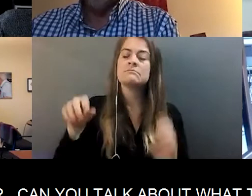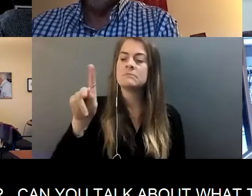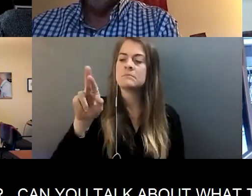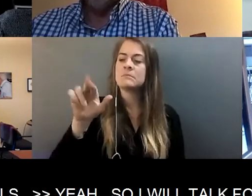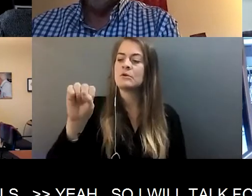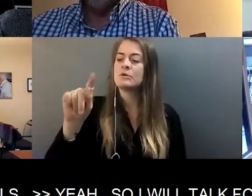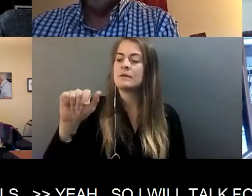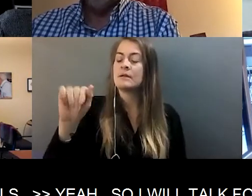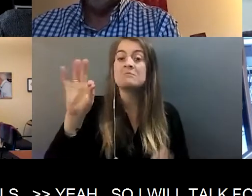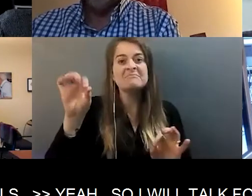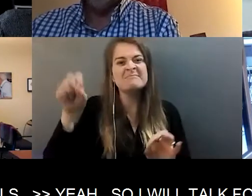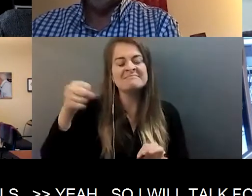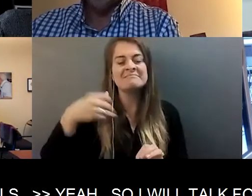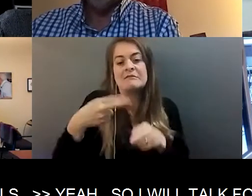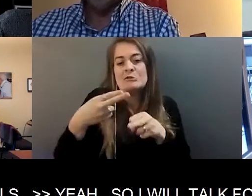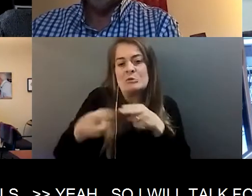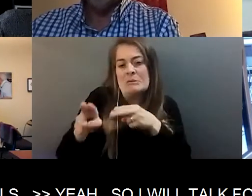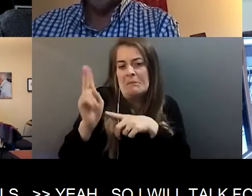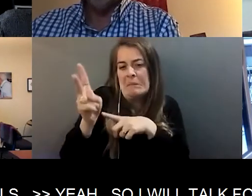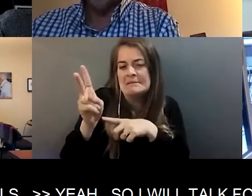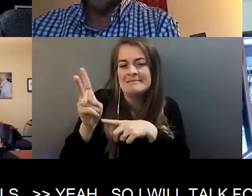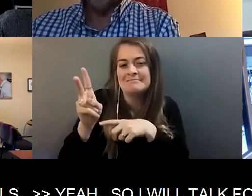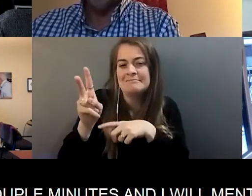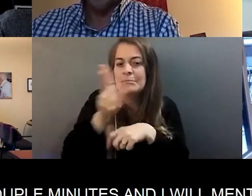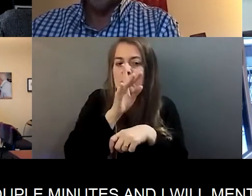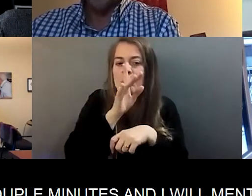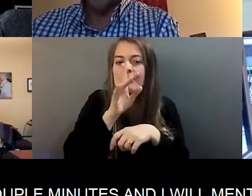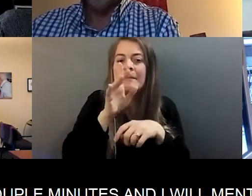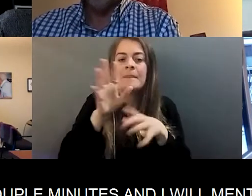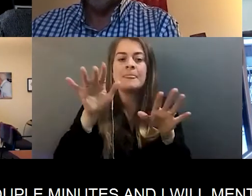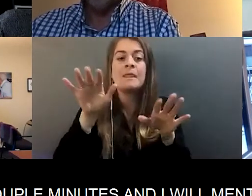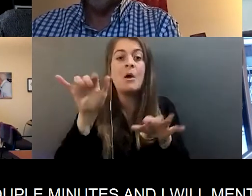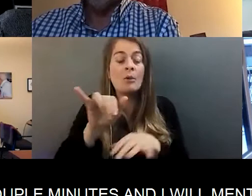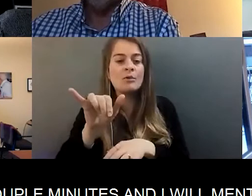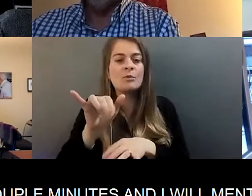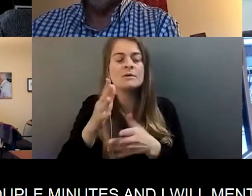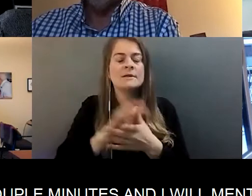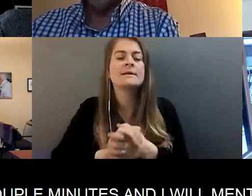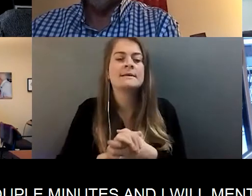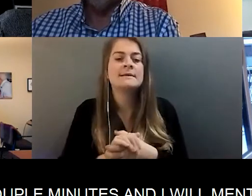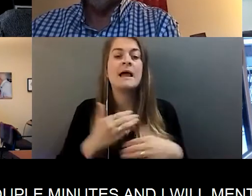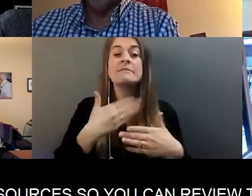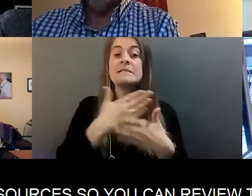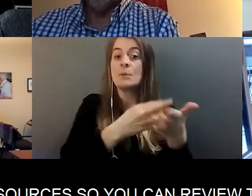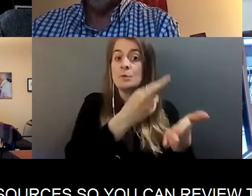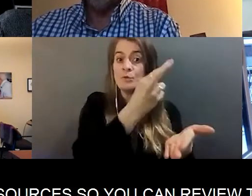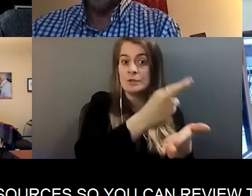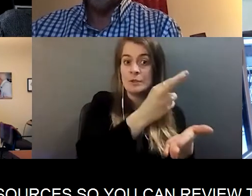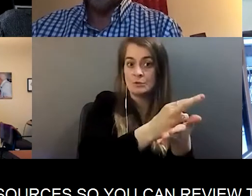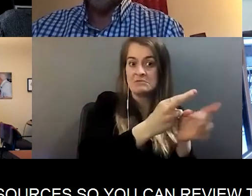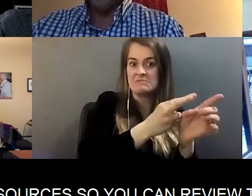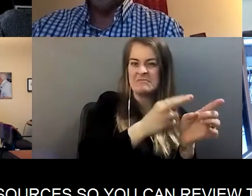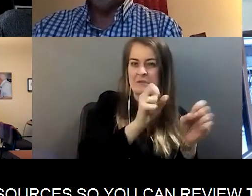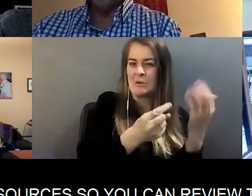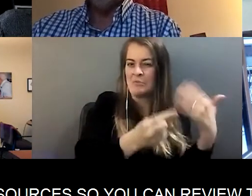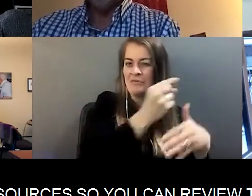Yeah, so I'm going to talk for just a couple minutes, and I'm going to mention a couple resources so you can review